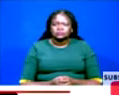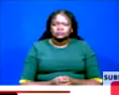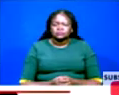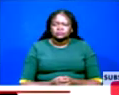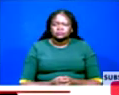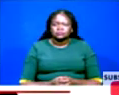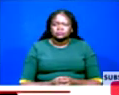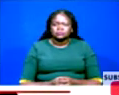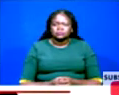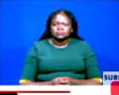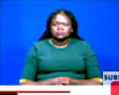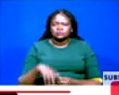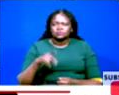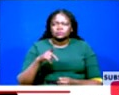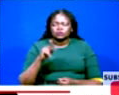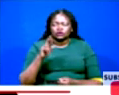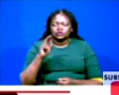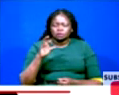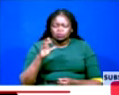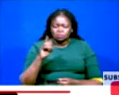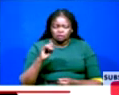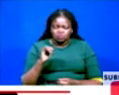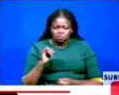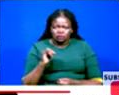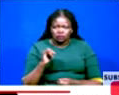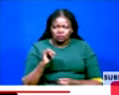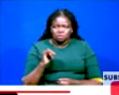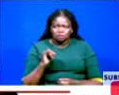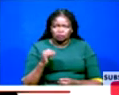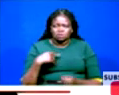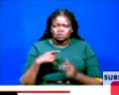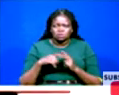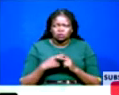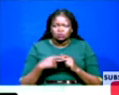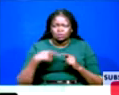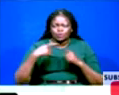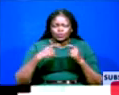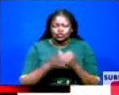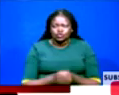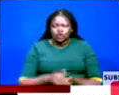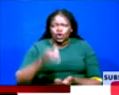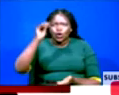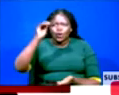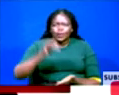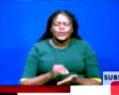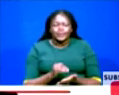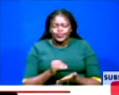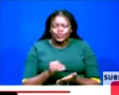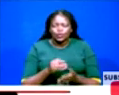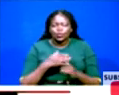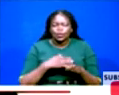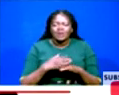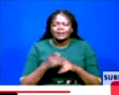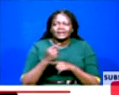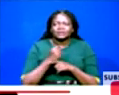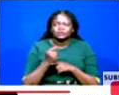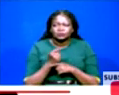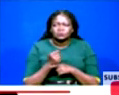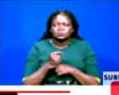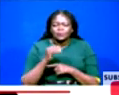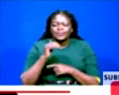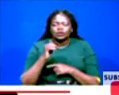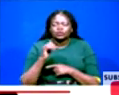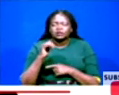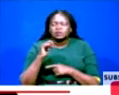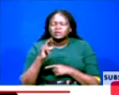Kenya Industrial Research and Development Institute, KIRDI, has embarked on a process to reduce organic waste by training biodigester